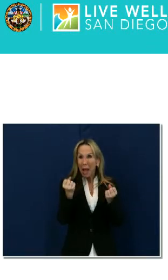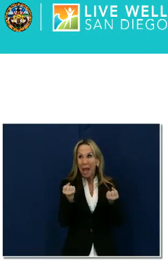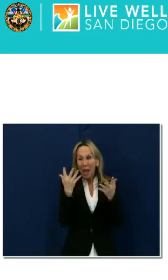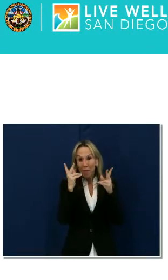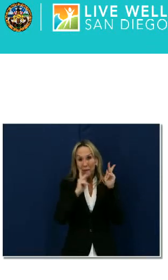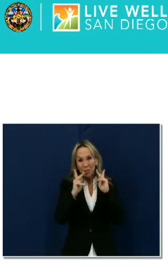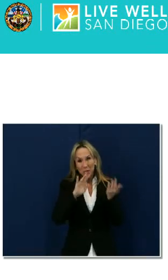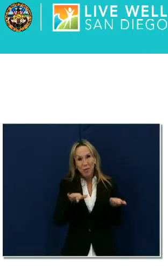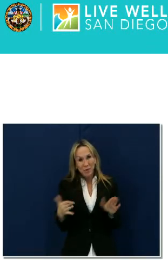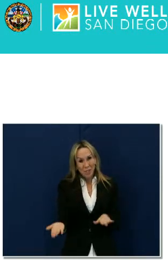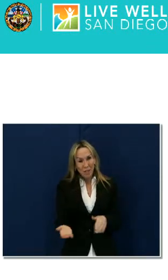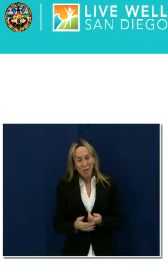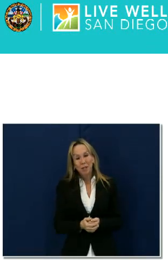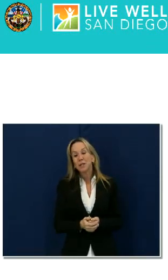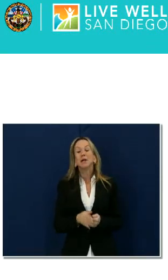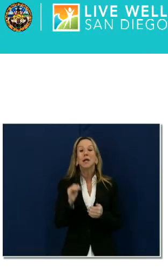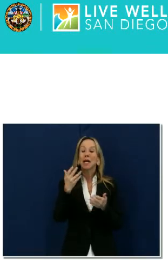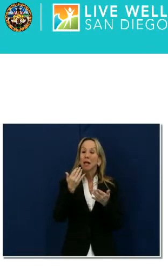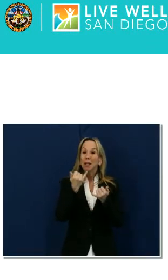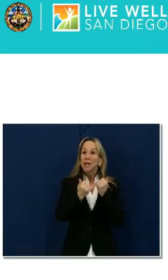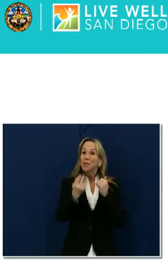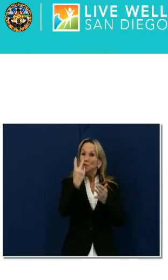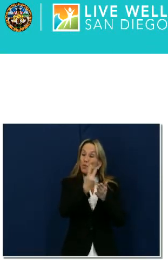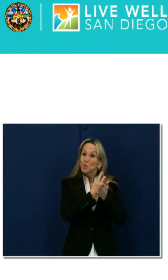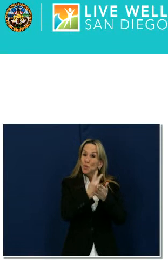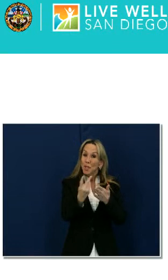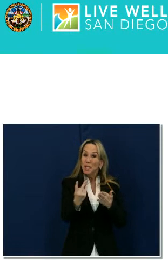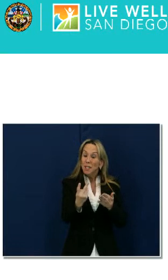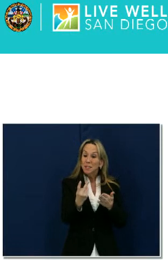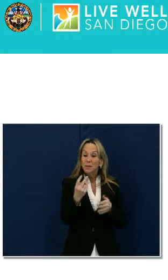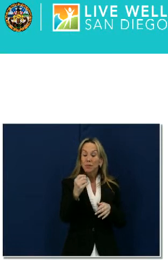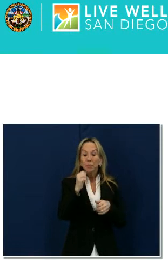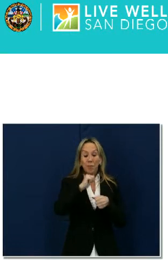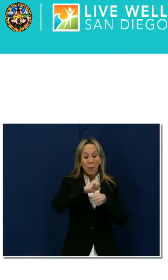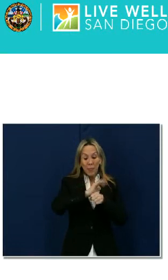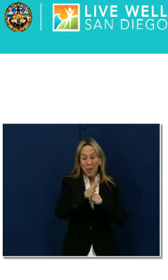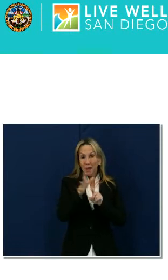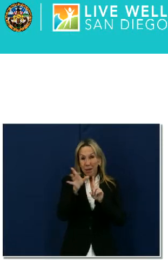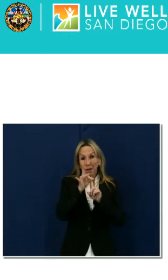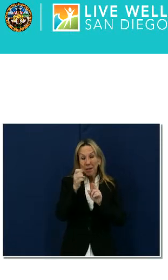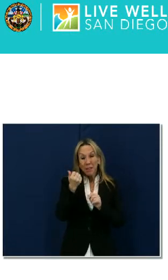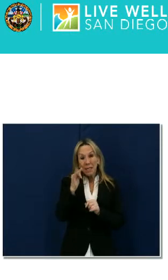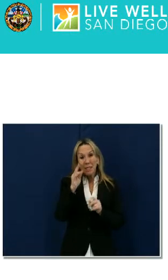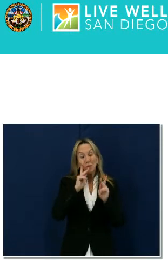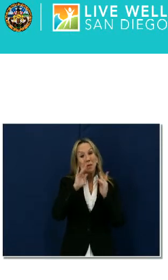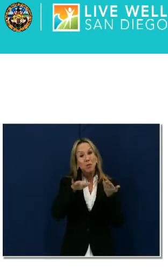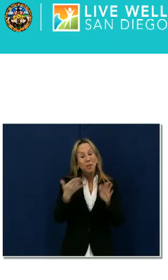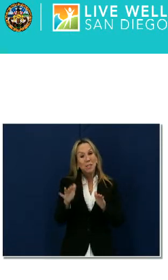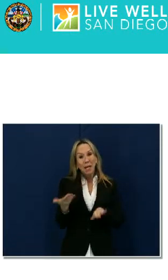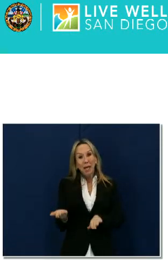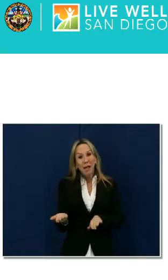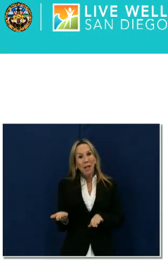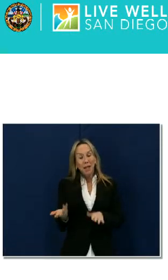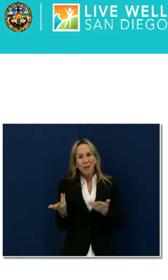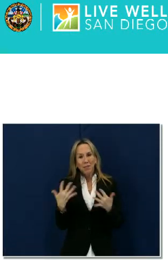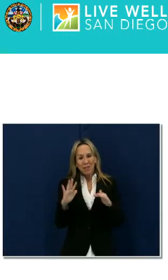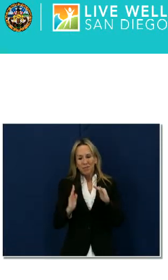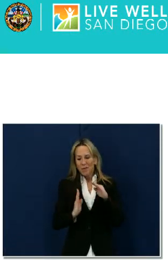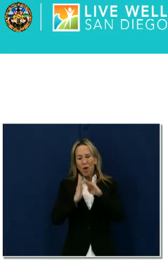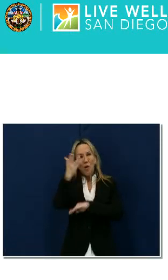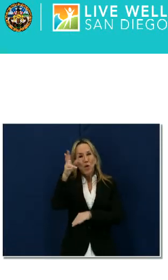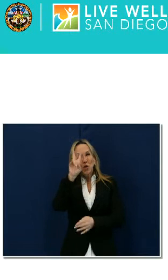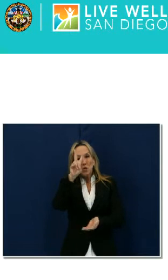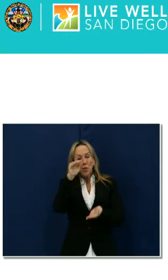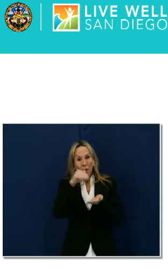in the past 2 weeks where COVID-19 deaths have exceeded 2,000